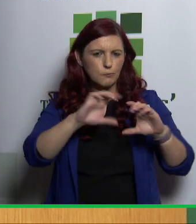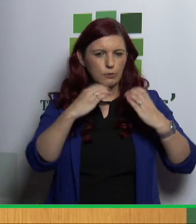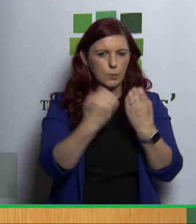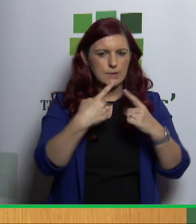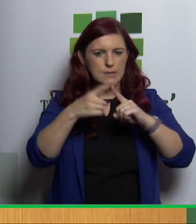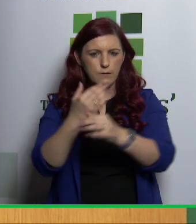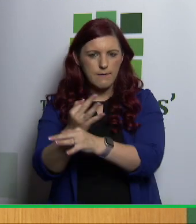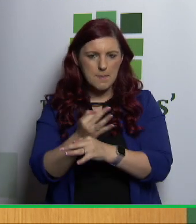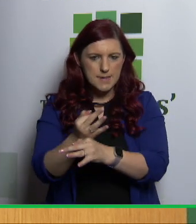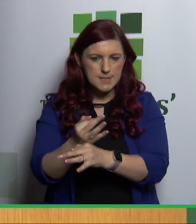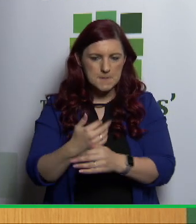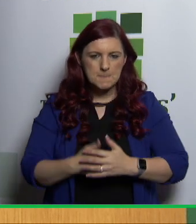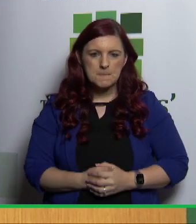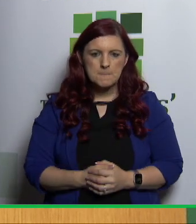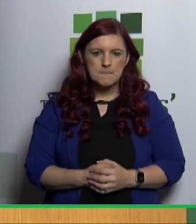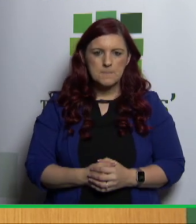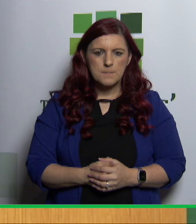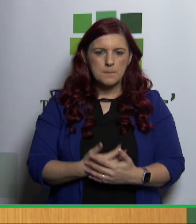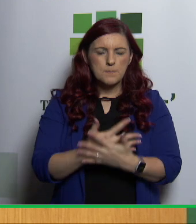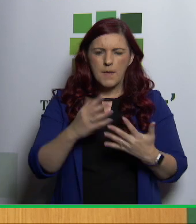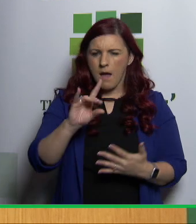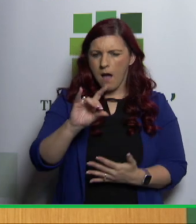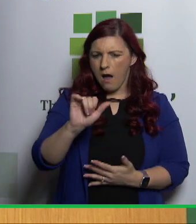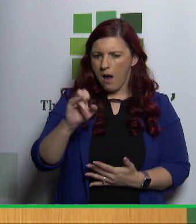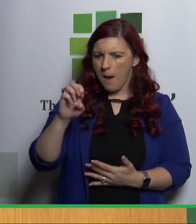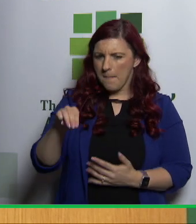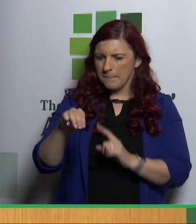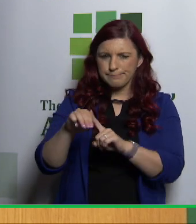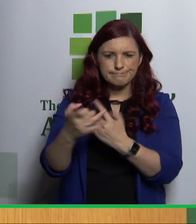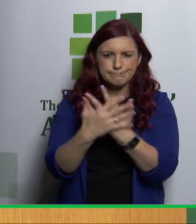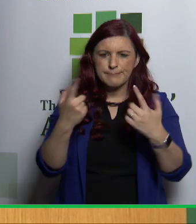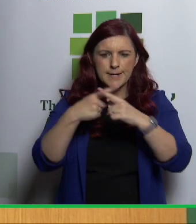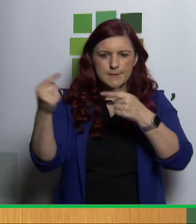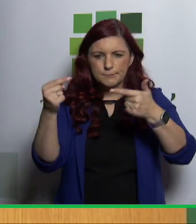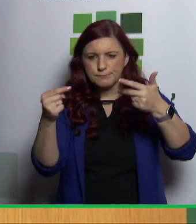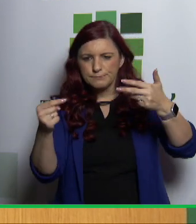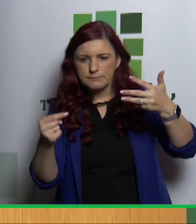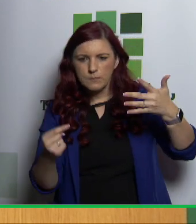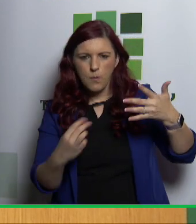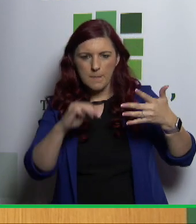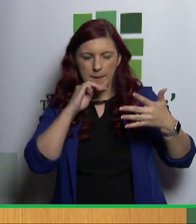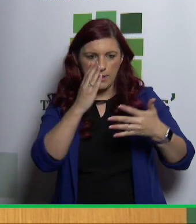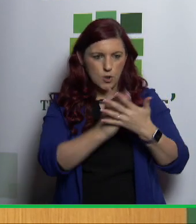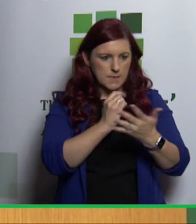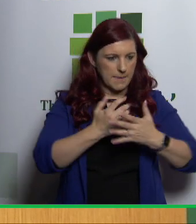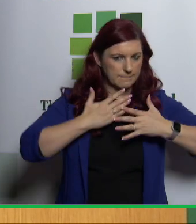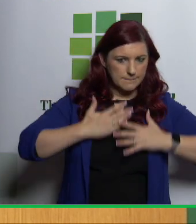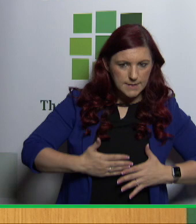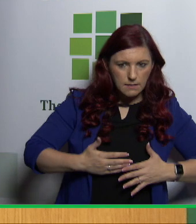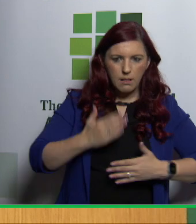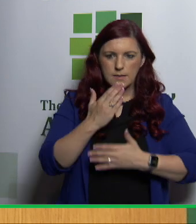In terms of the types of harm, we know there are many types of harm that you'll hear and you'll experience today. Some of it can be physical, some of it can be